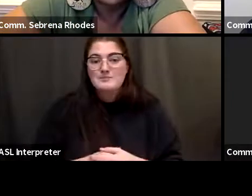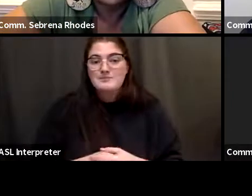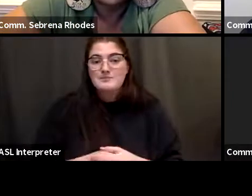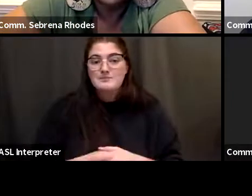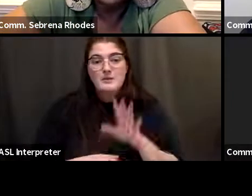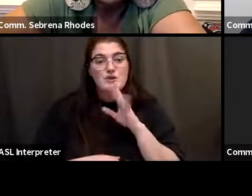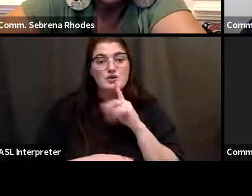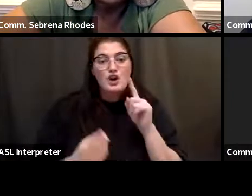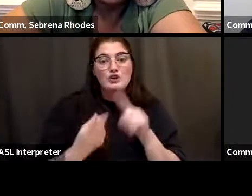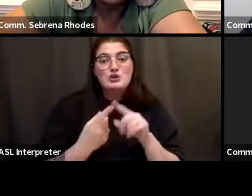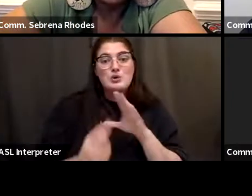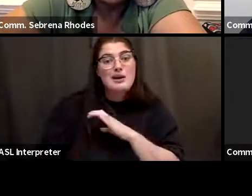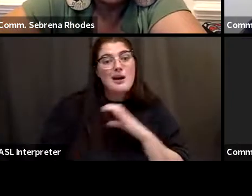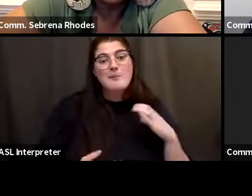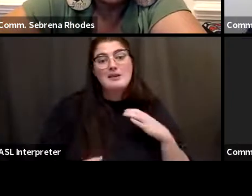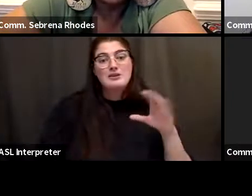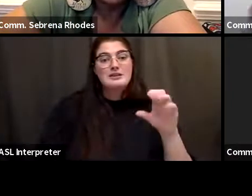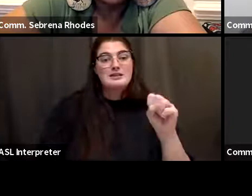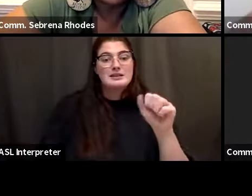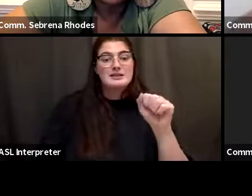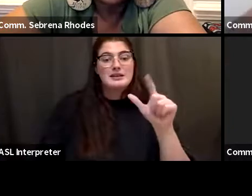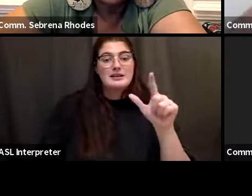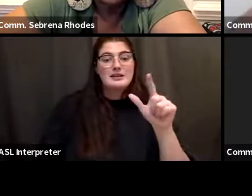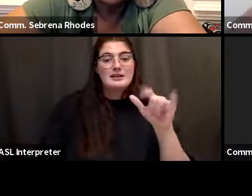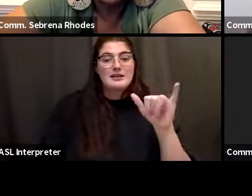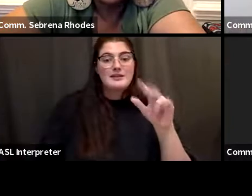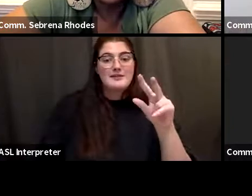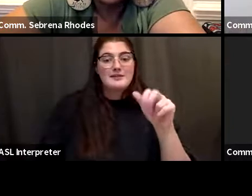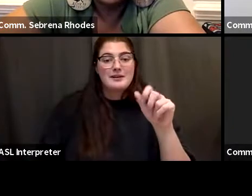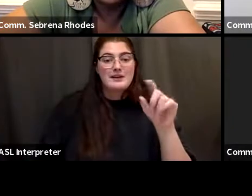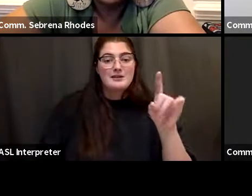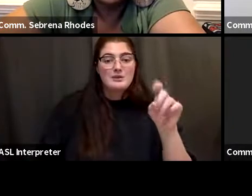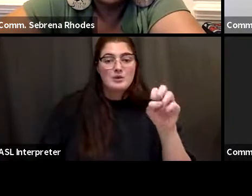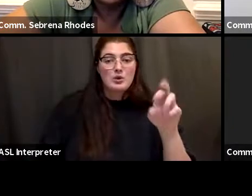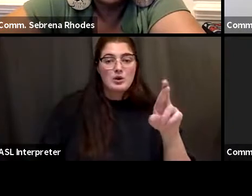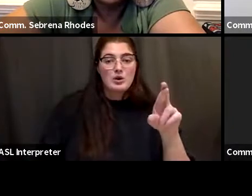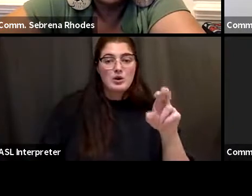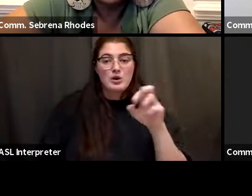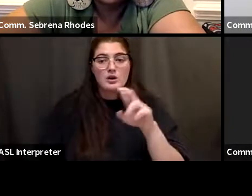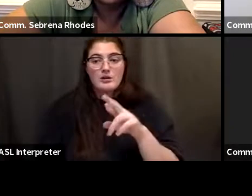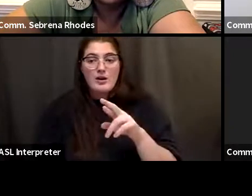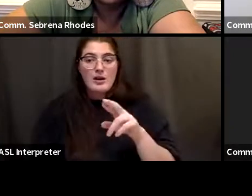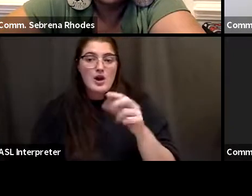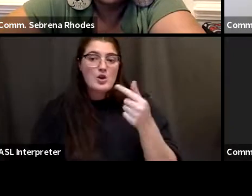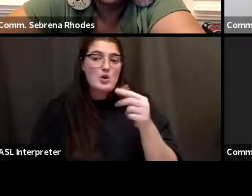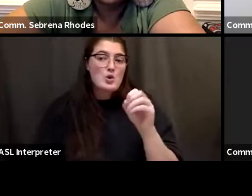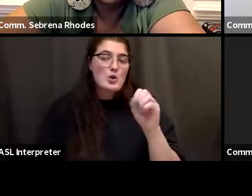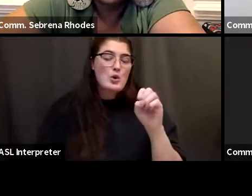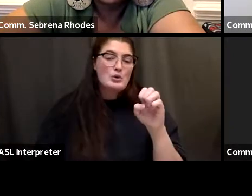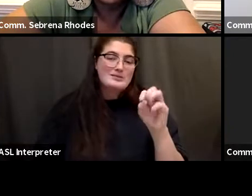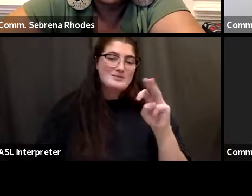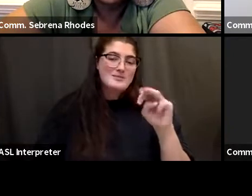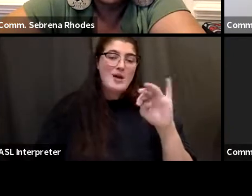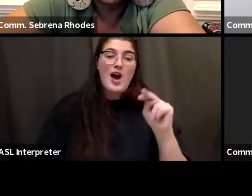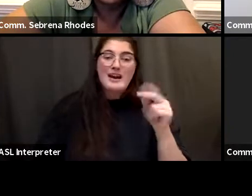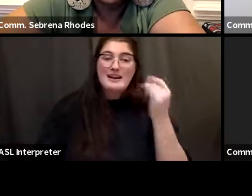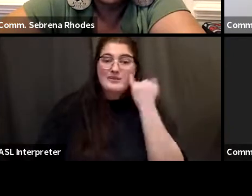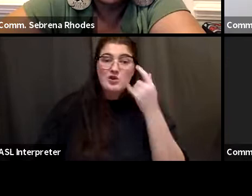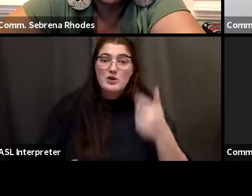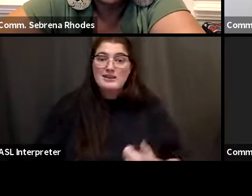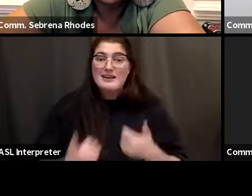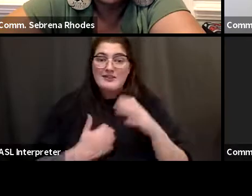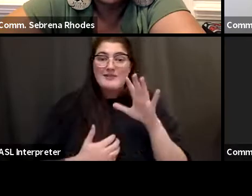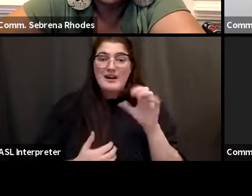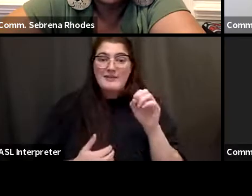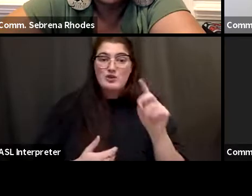talk to Commissioner Salvador Saucedo Guzman if you live in 5D02 and you are interested in that case, or you can